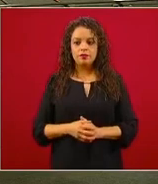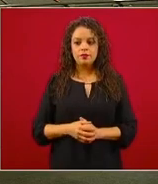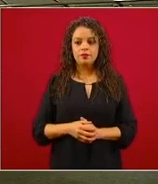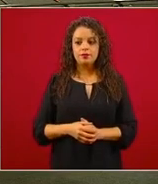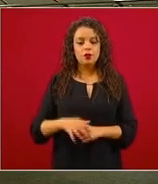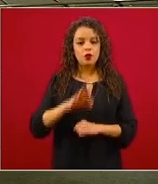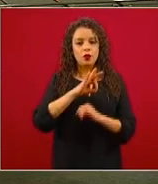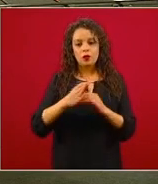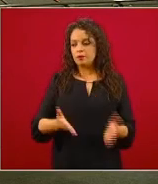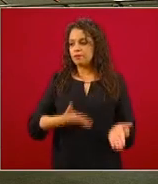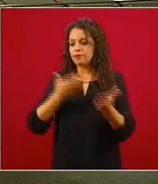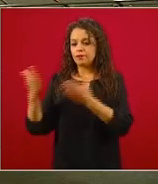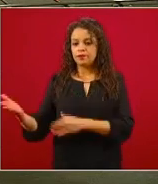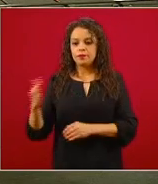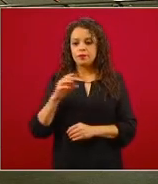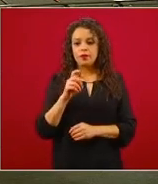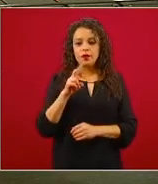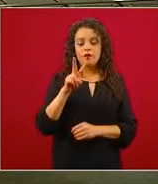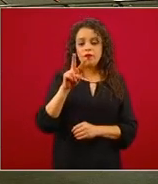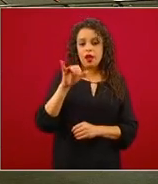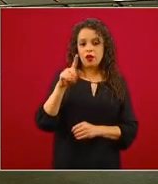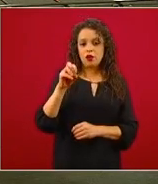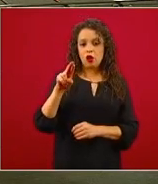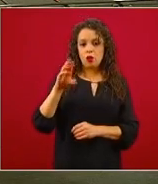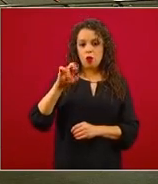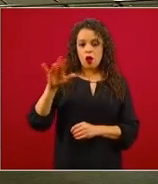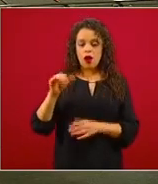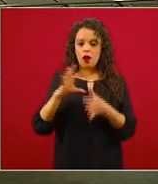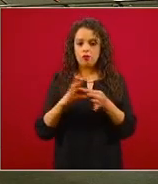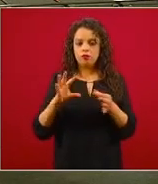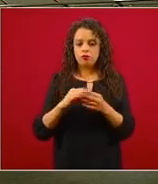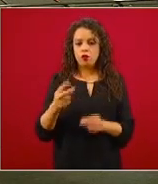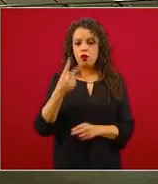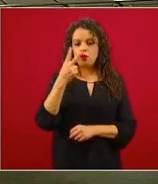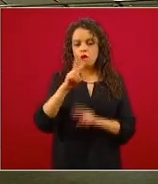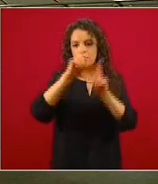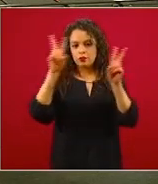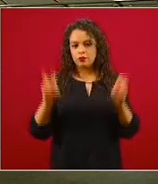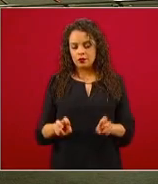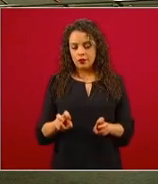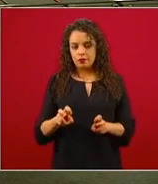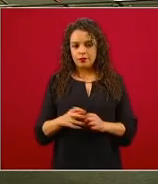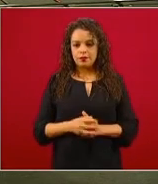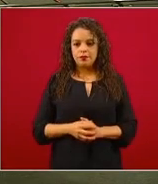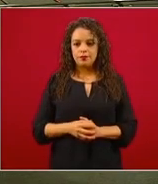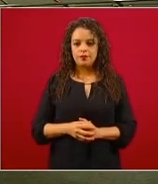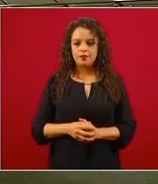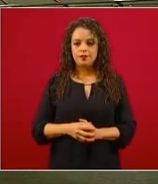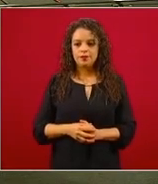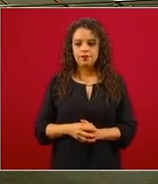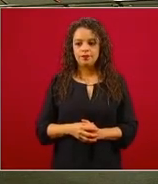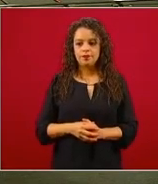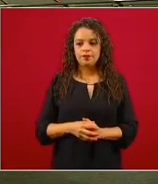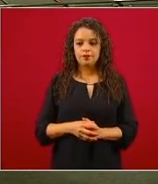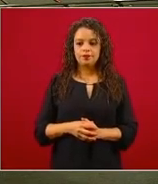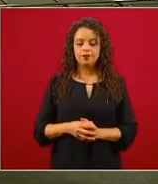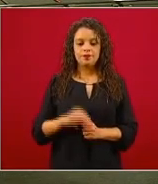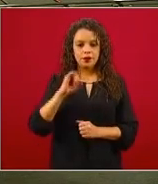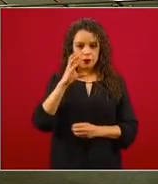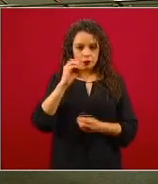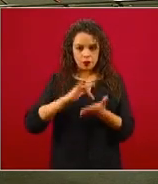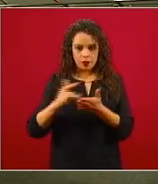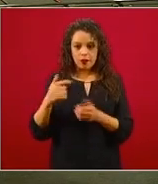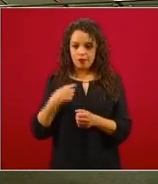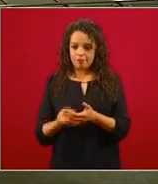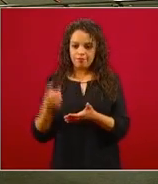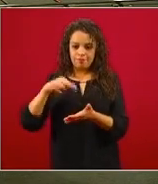Dr. Alipi. Please, Dr. Borges, could you please tell us about the two subjects that you're going to be talking about?